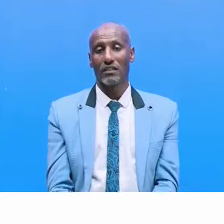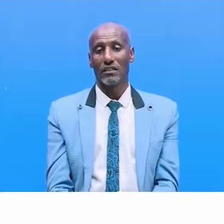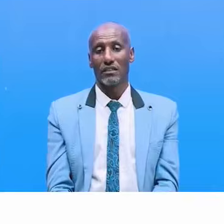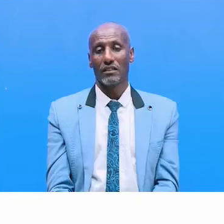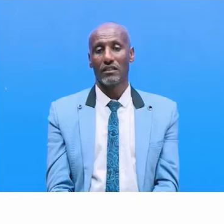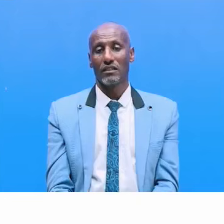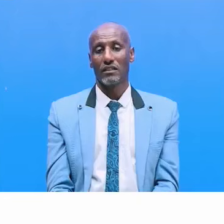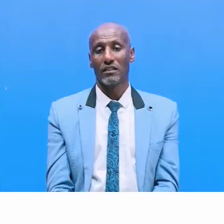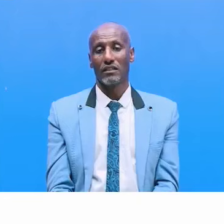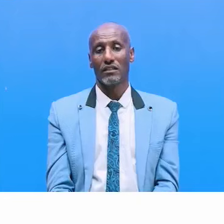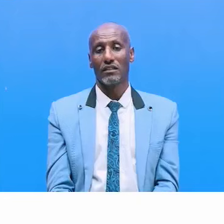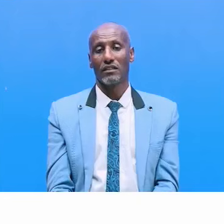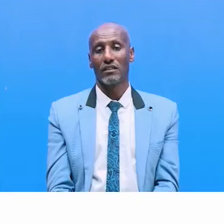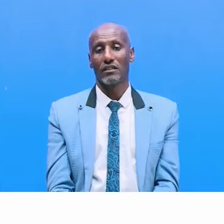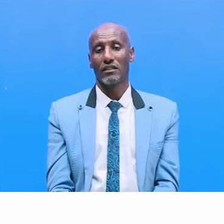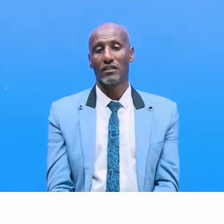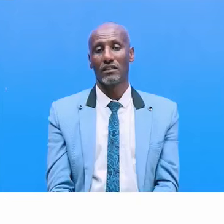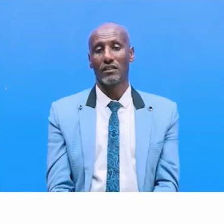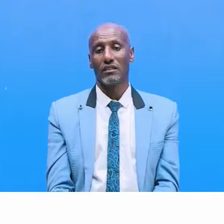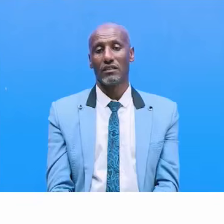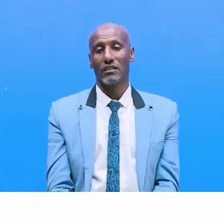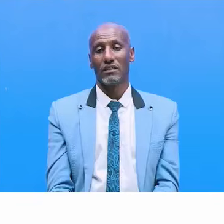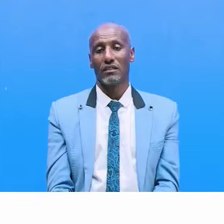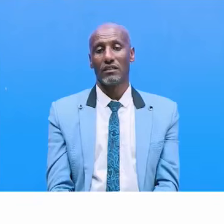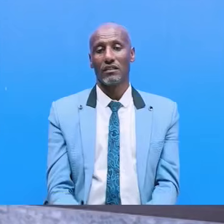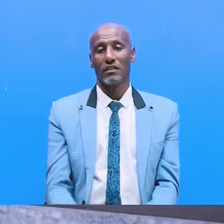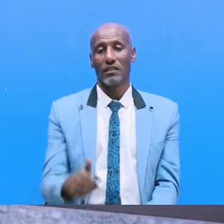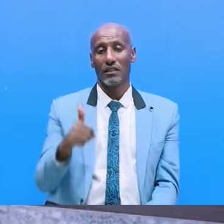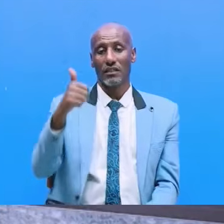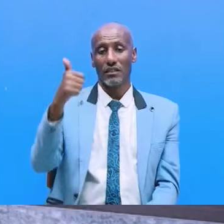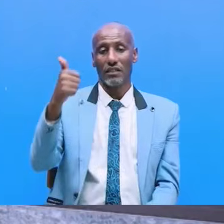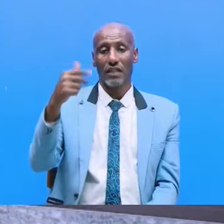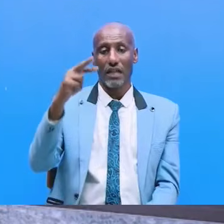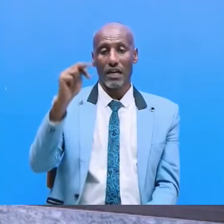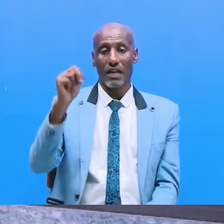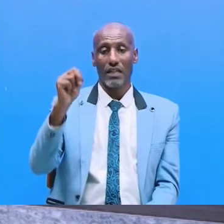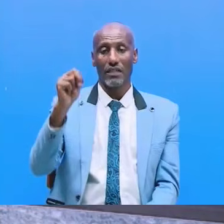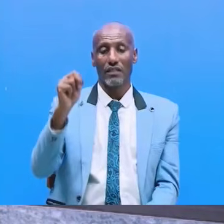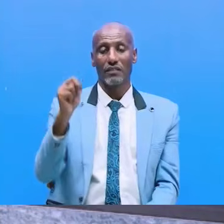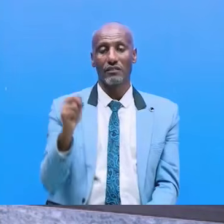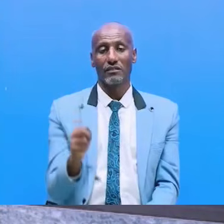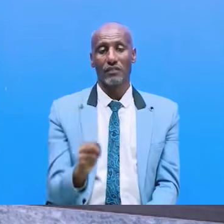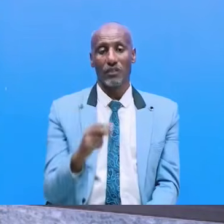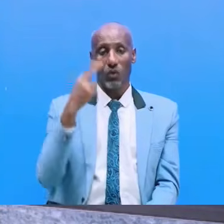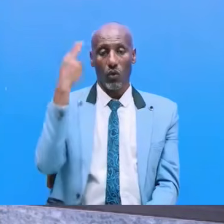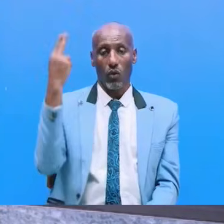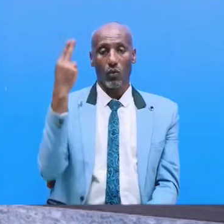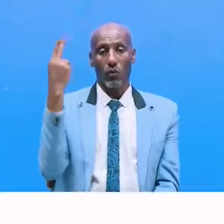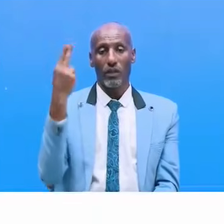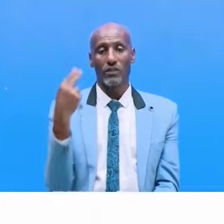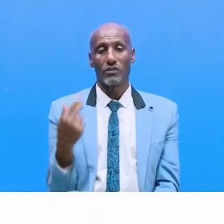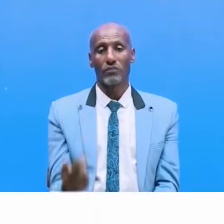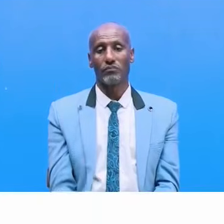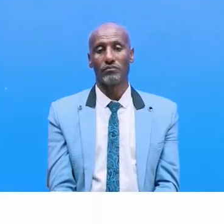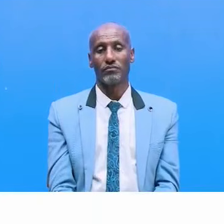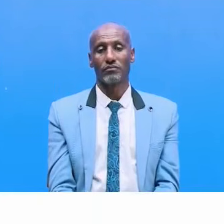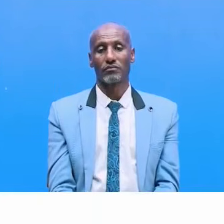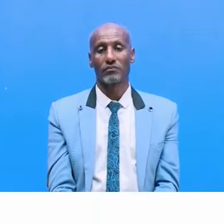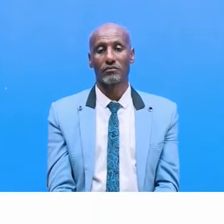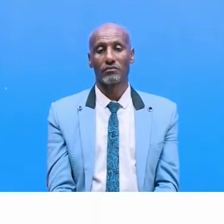different. Students, look at here. So, when we come to an, always